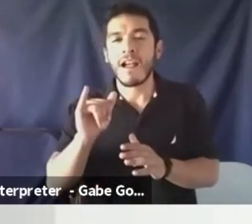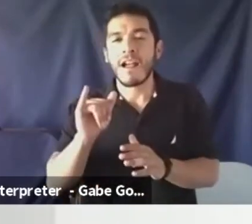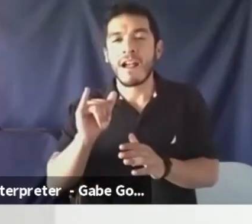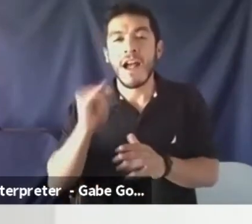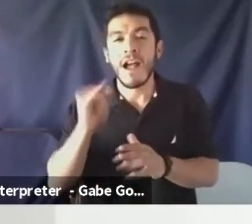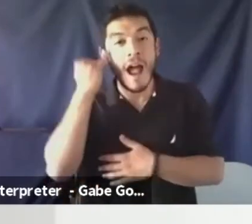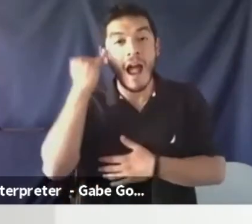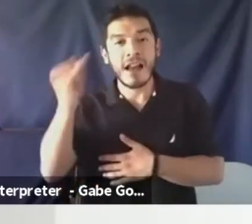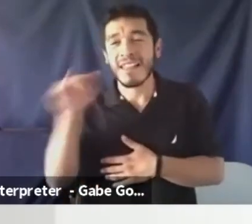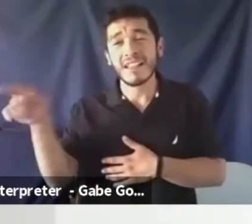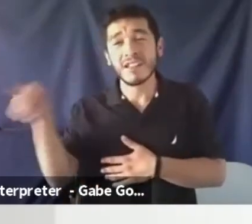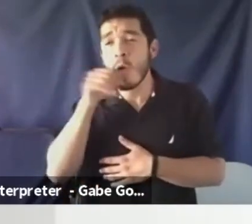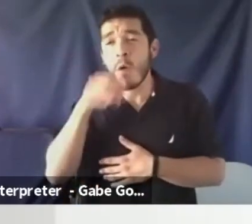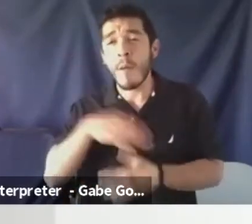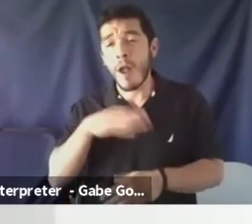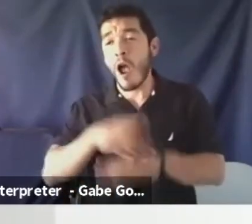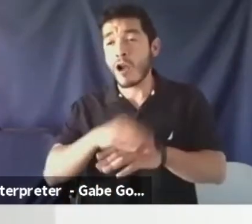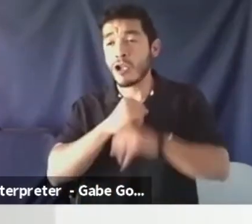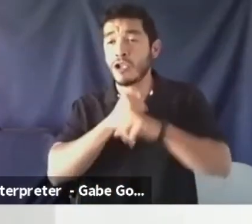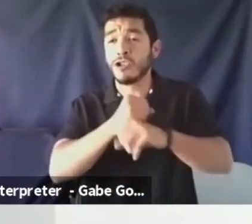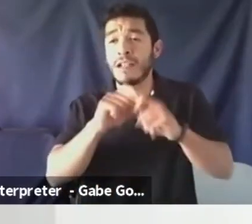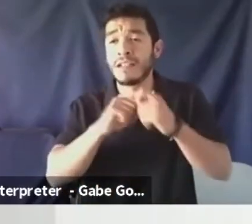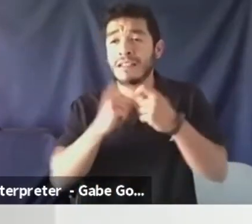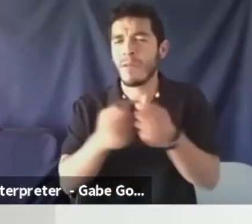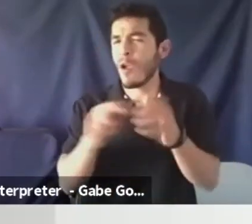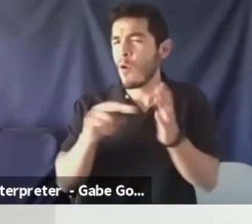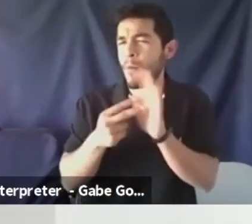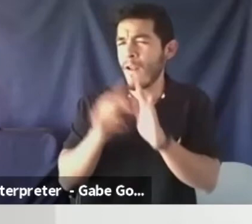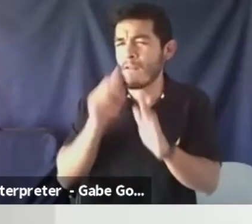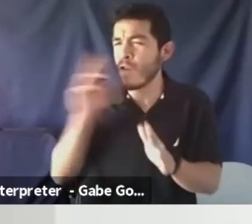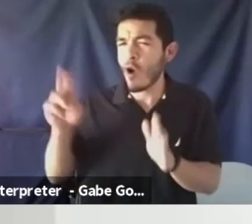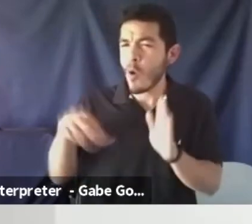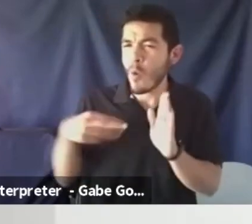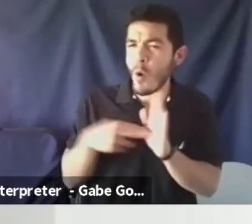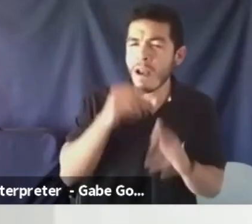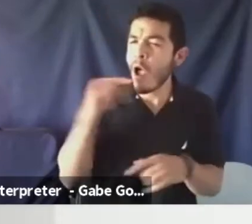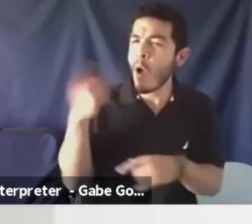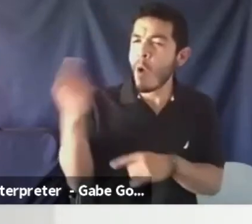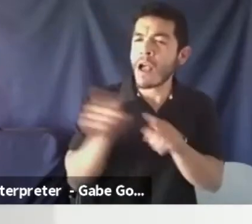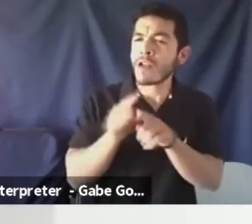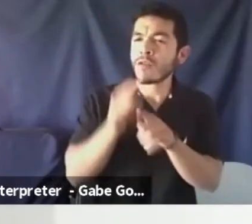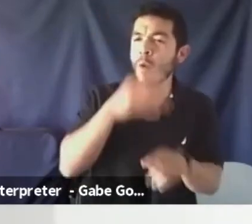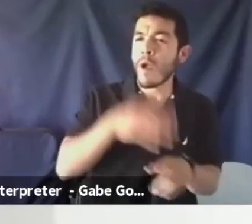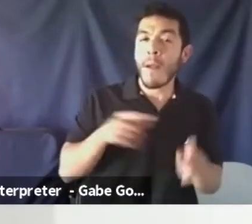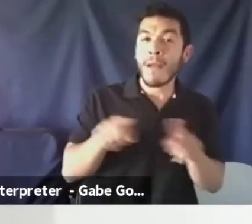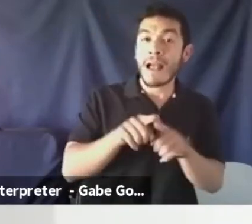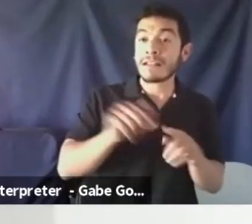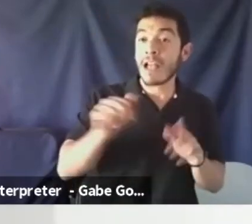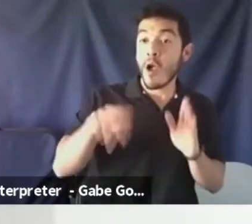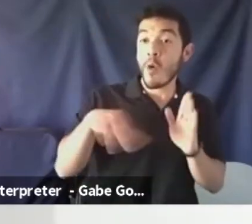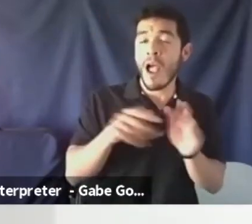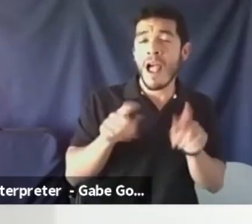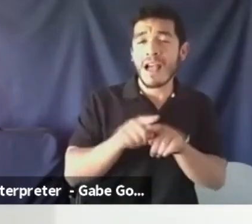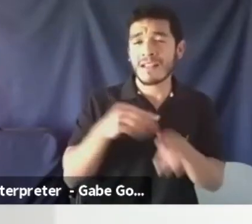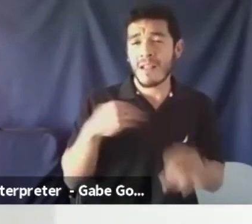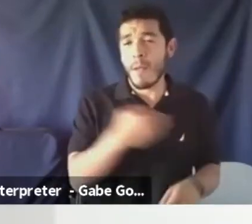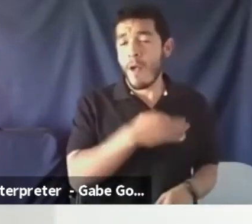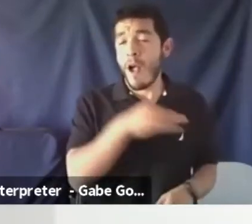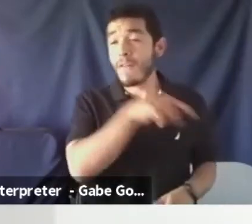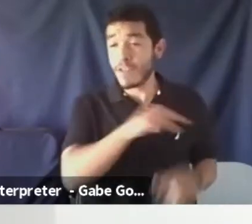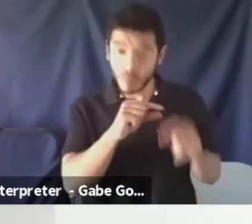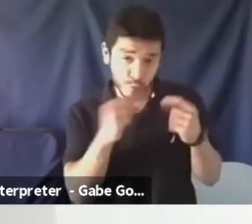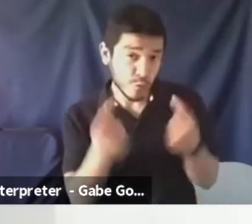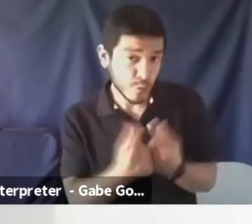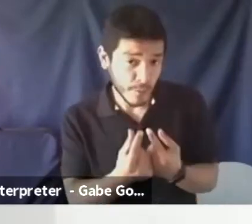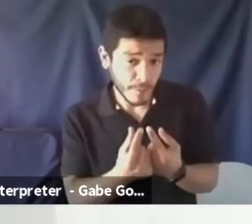on the security team. And so what does that mean to her role, not just as a woman, but as her role as a member of this party? And so I'm